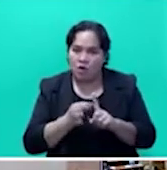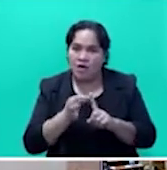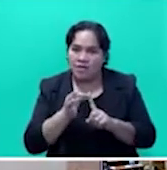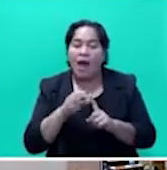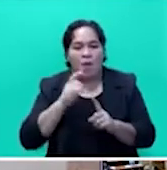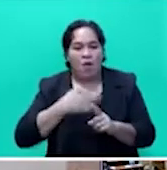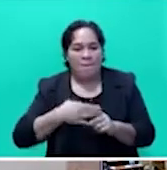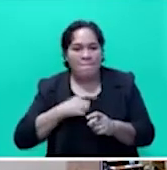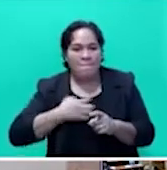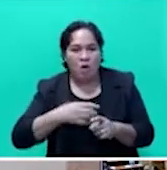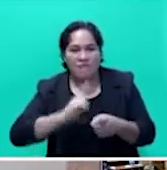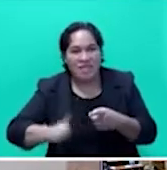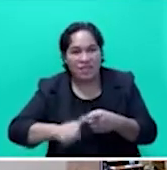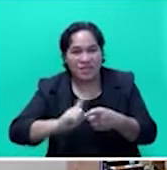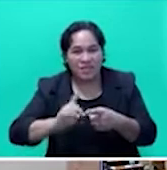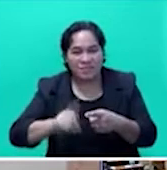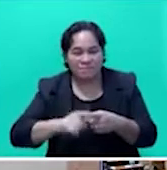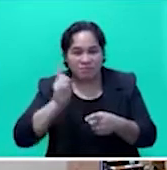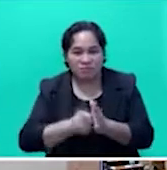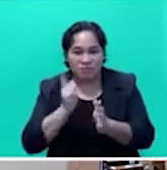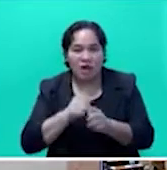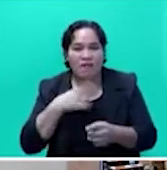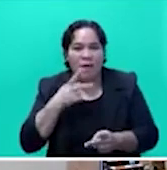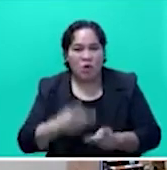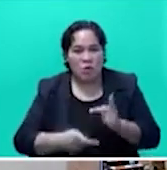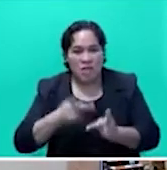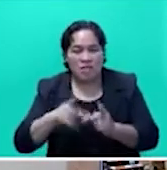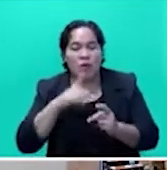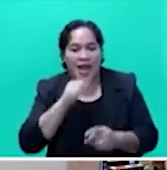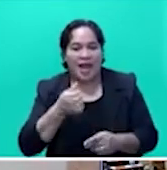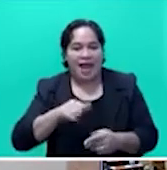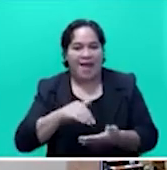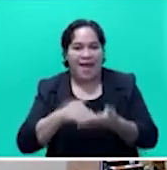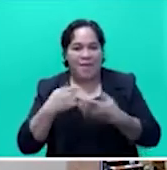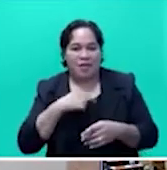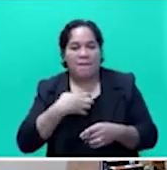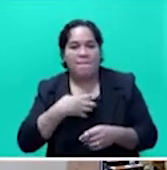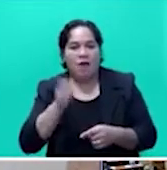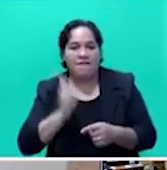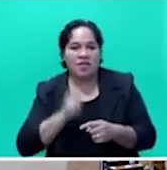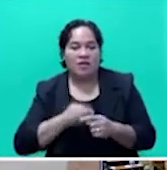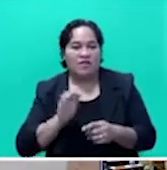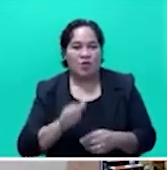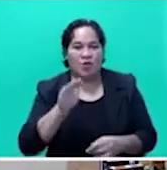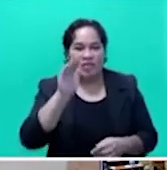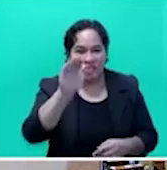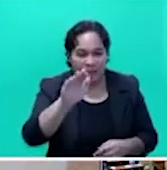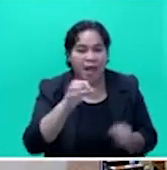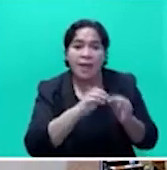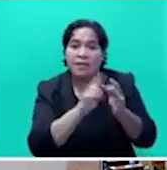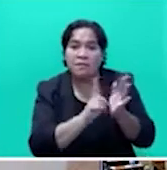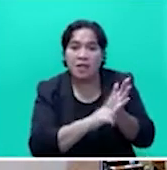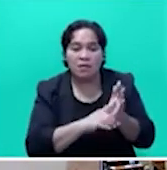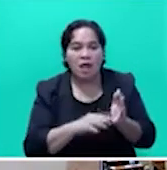these things faster, the speed at which they're processed. This will allow us to be much more efficient into the future. And the bill does not